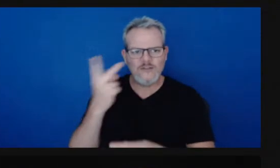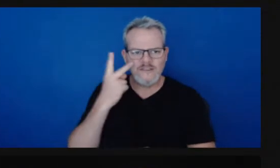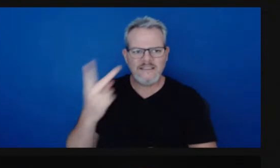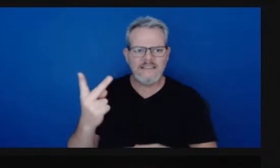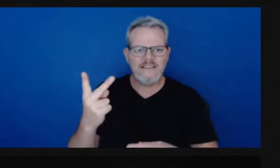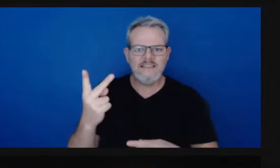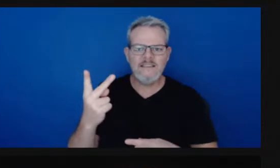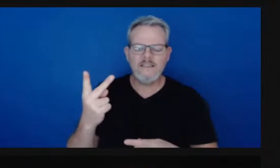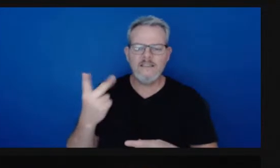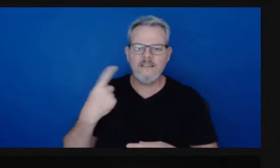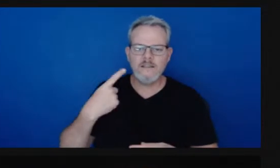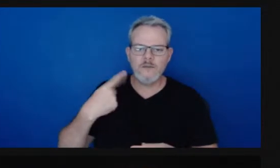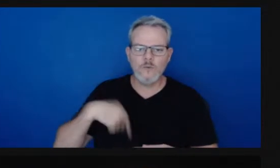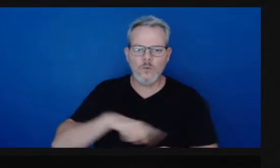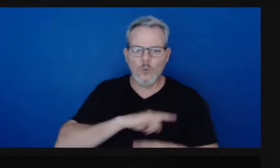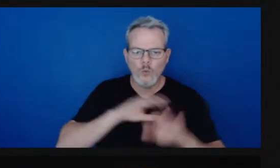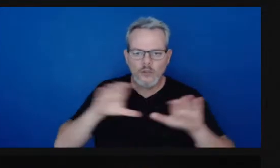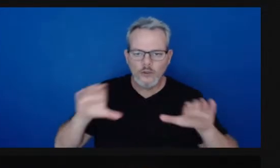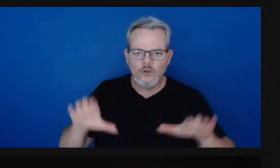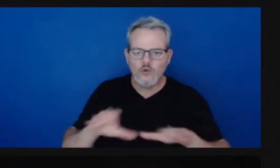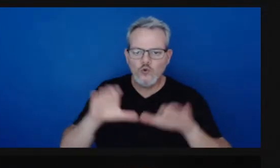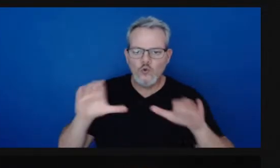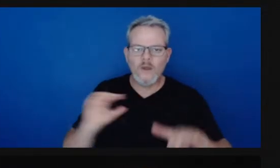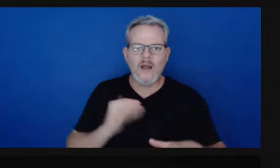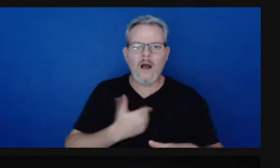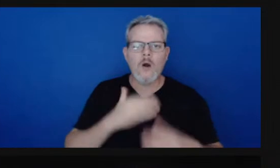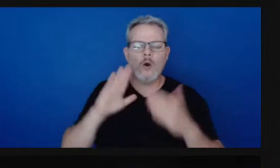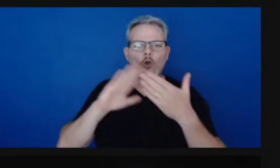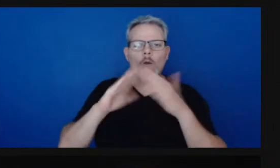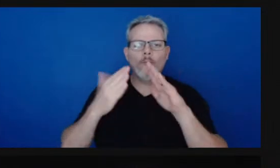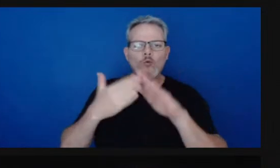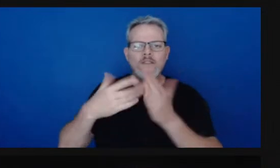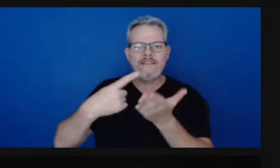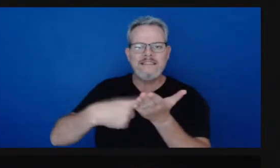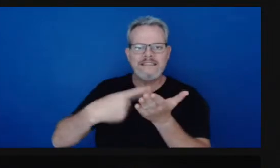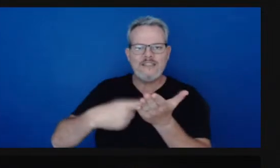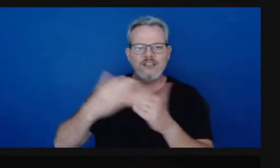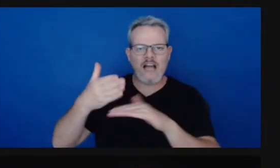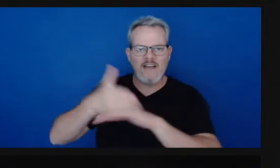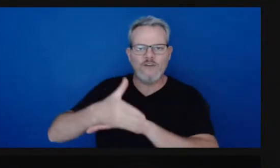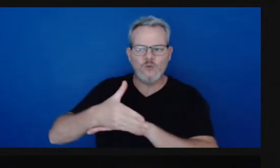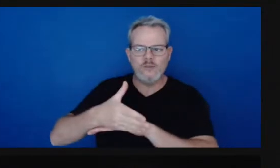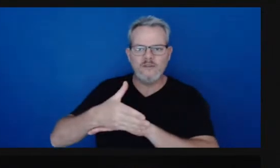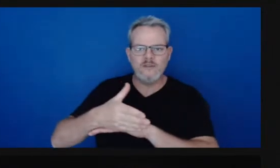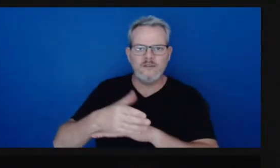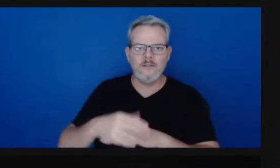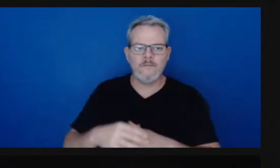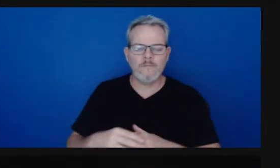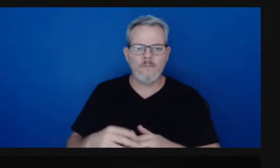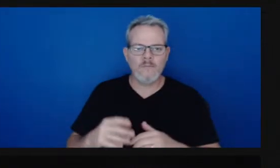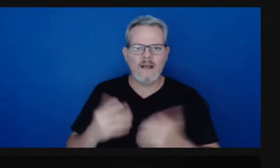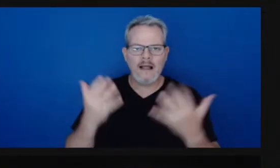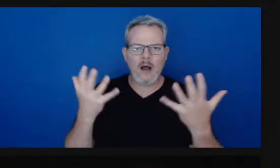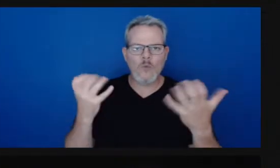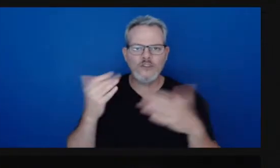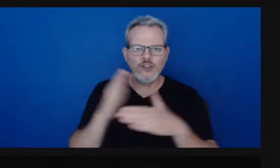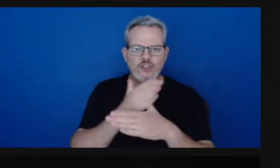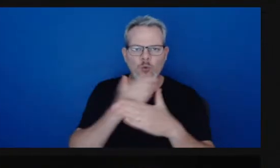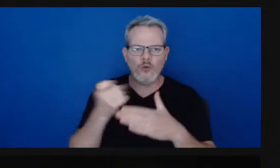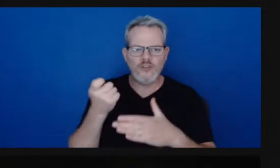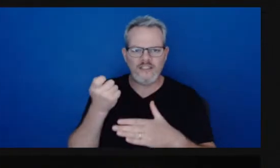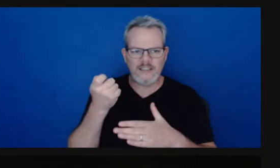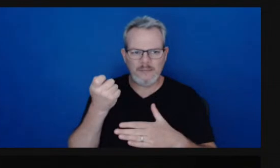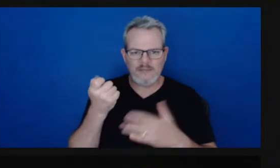do our community and our discussion afterwards. So let me do a little bit of research sharing for you guys here.